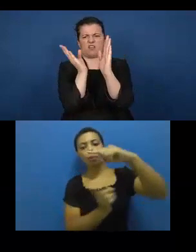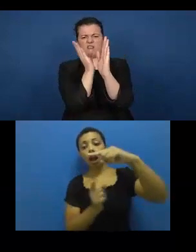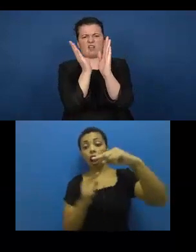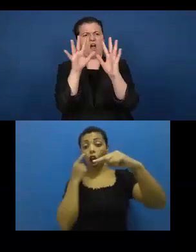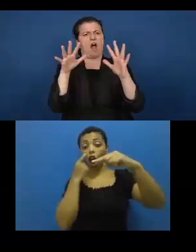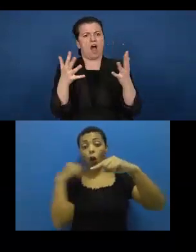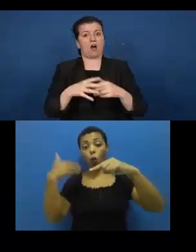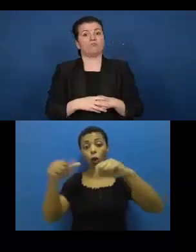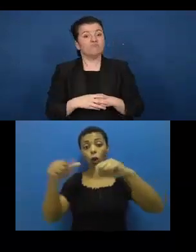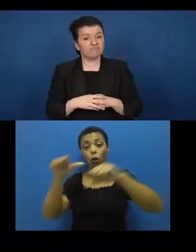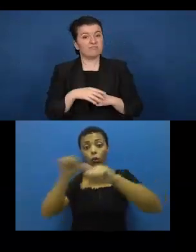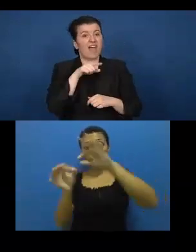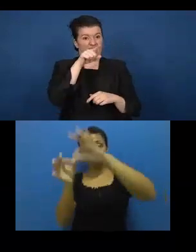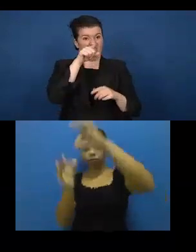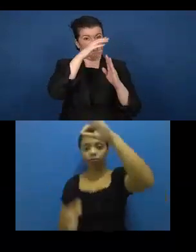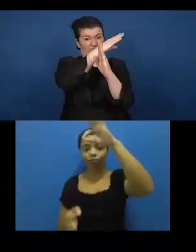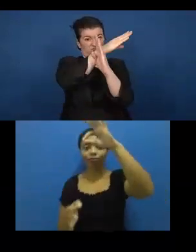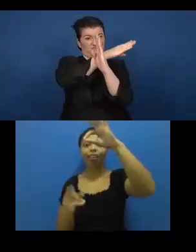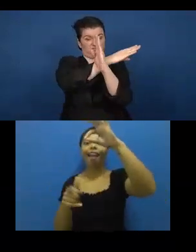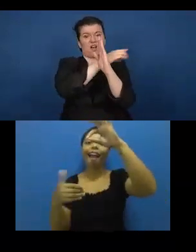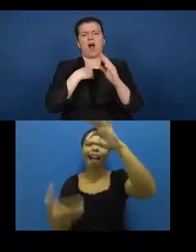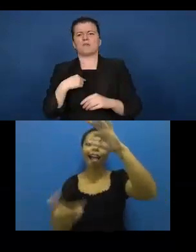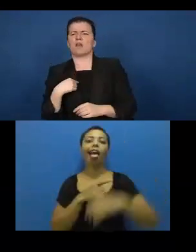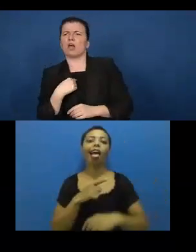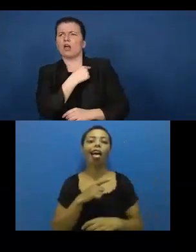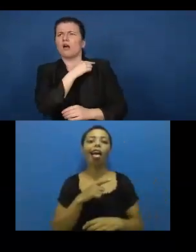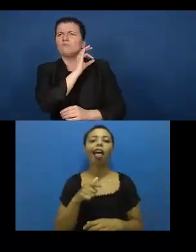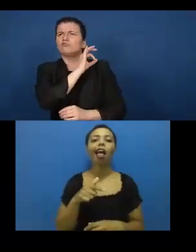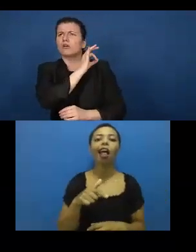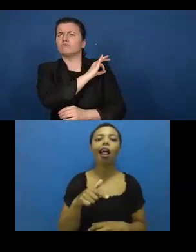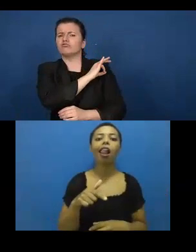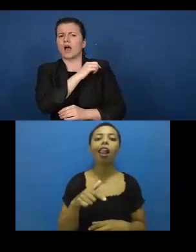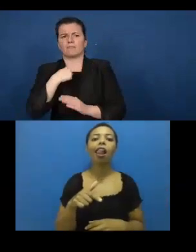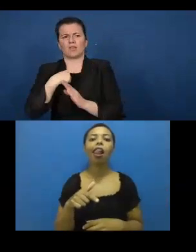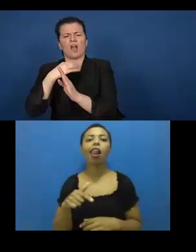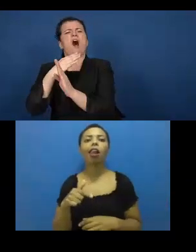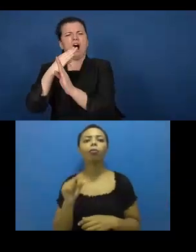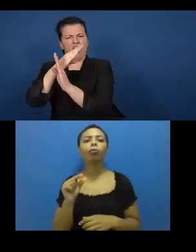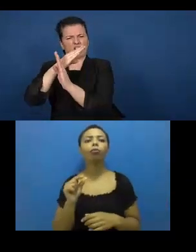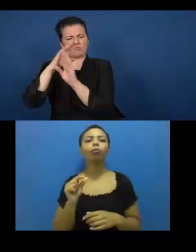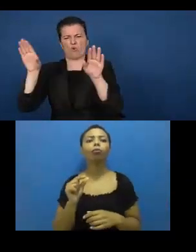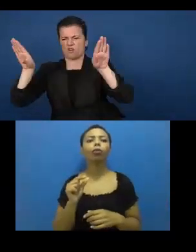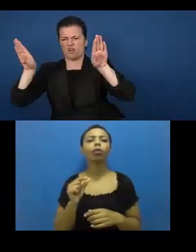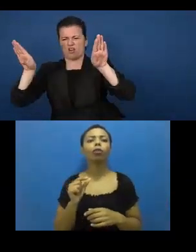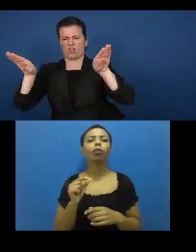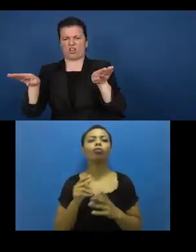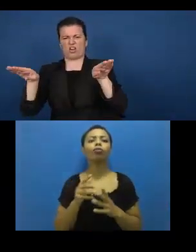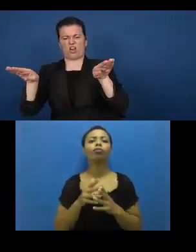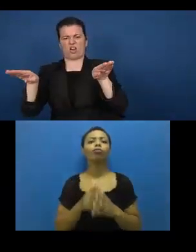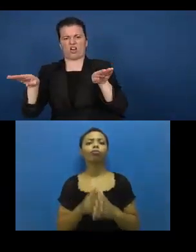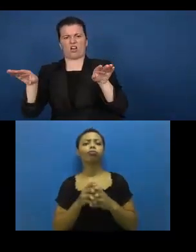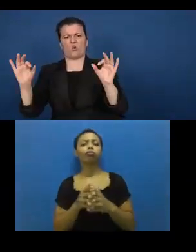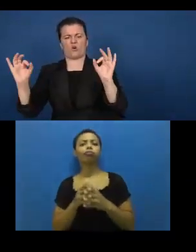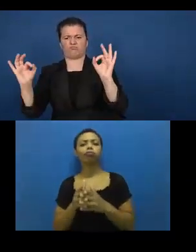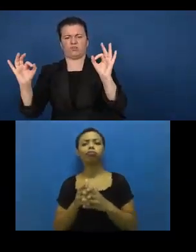distorted. They were perceived more horizontal than they were, these angles, so to